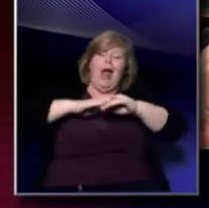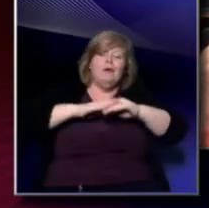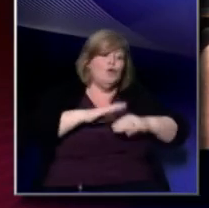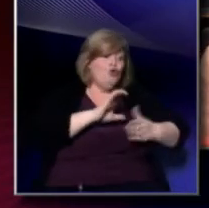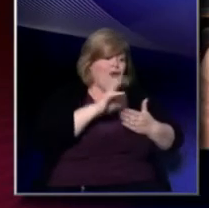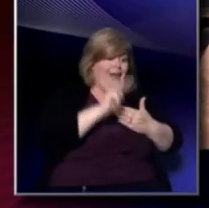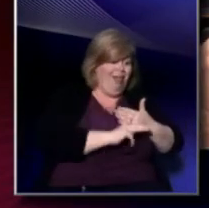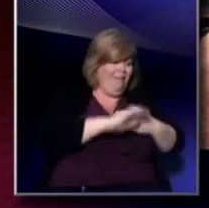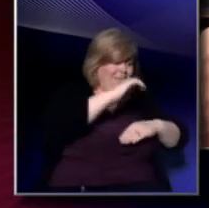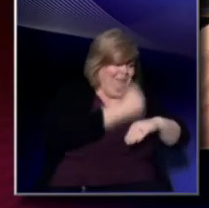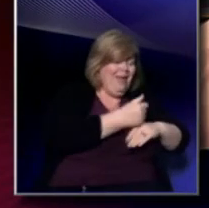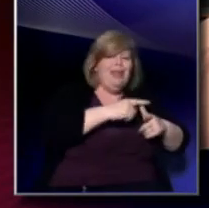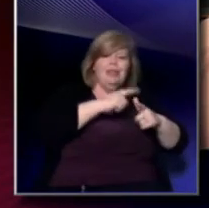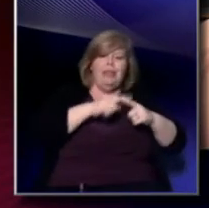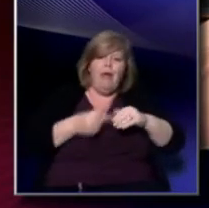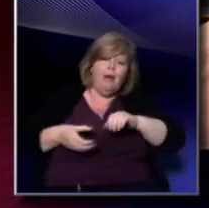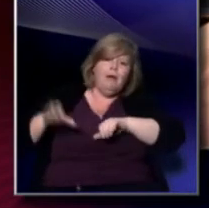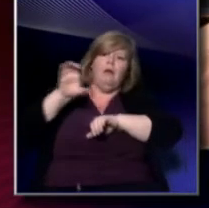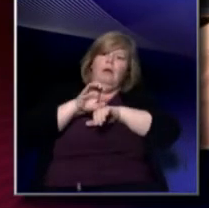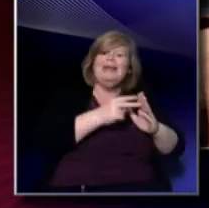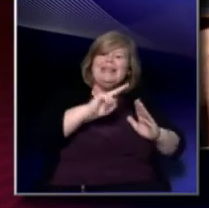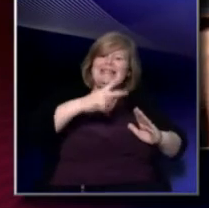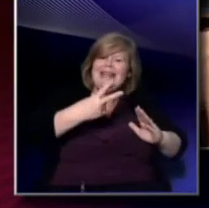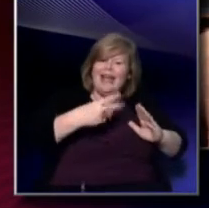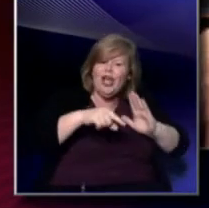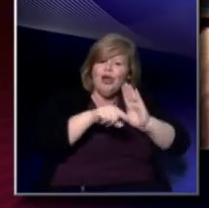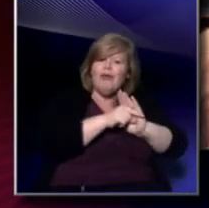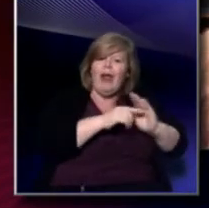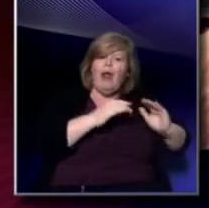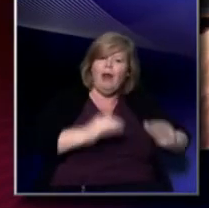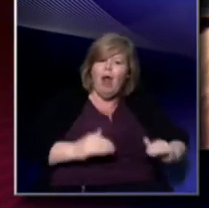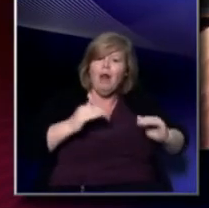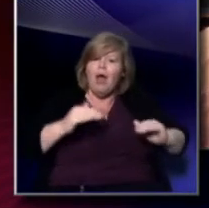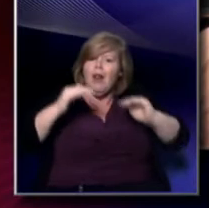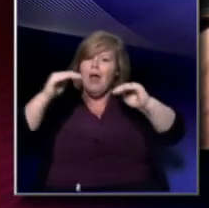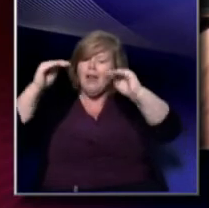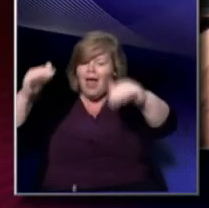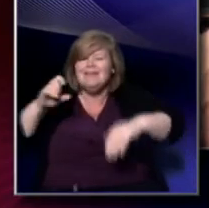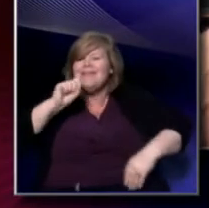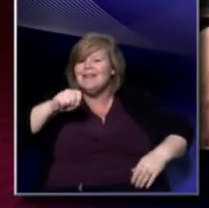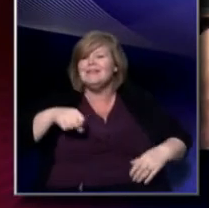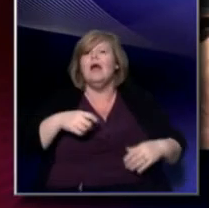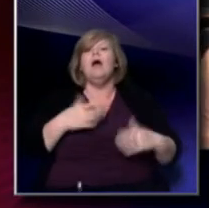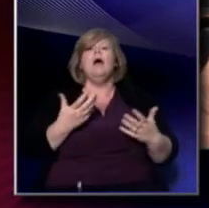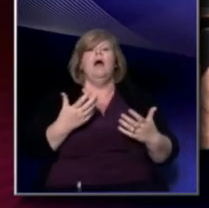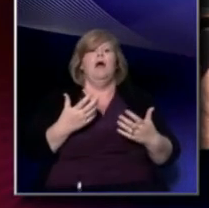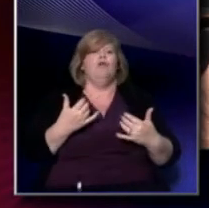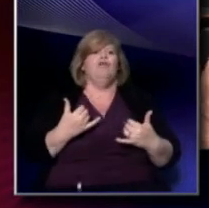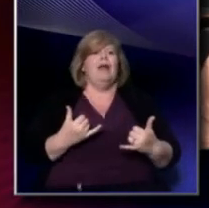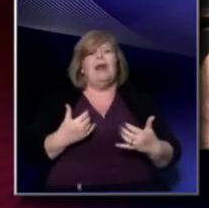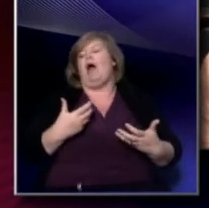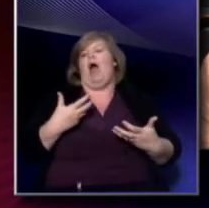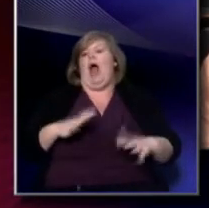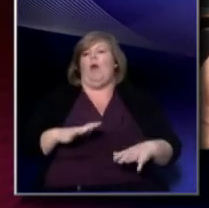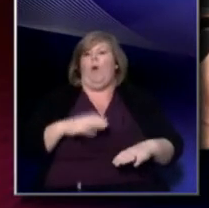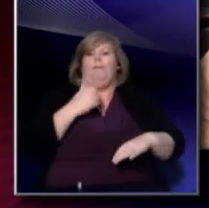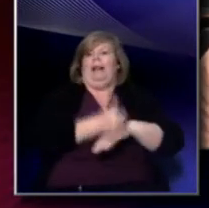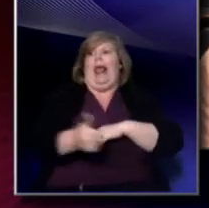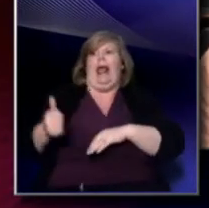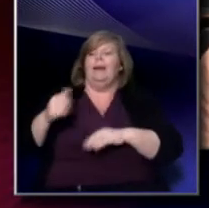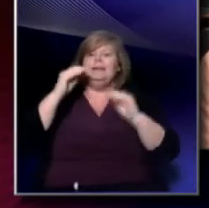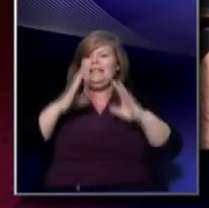But if we have a curriculum in place that is aligned with knowledge, where right now, and I don't want to make it sound like I'm blaming the teachers at all